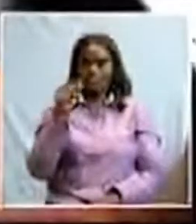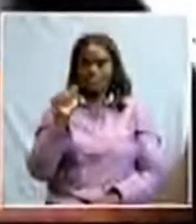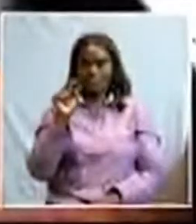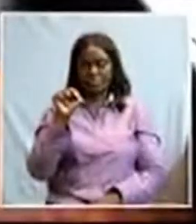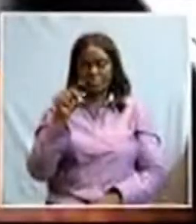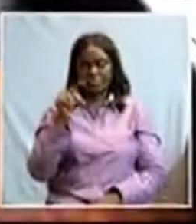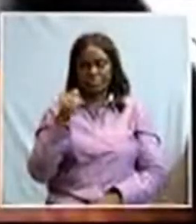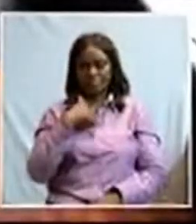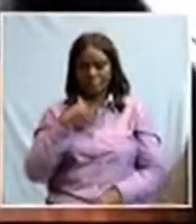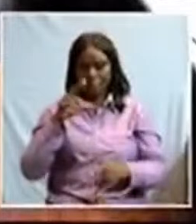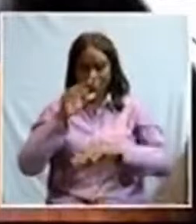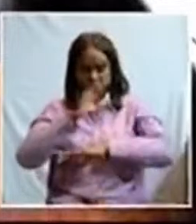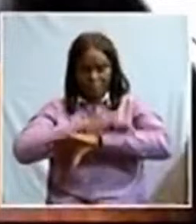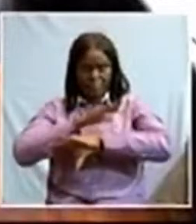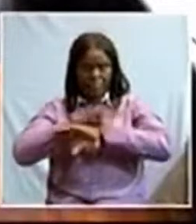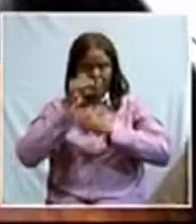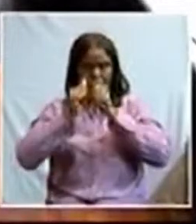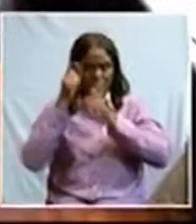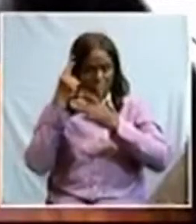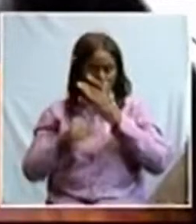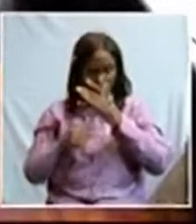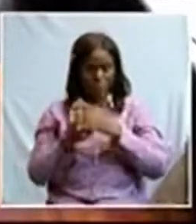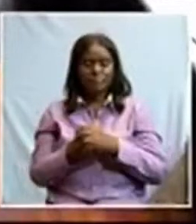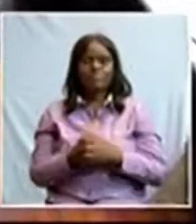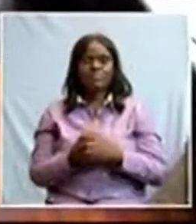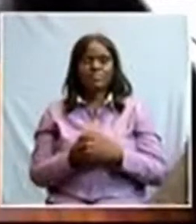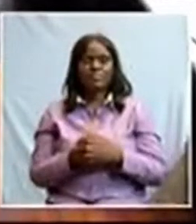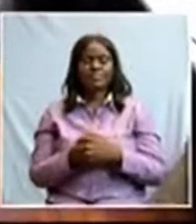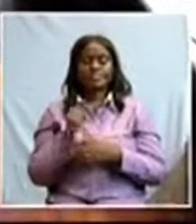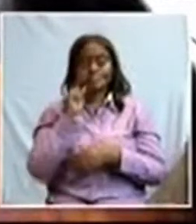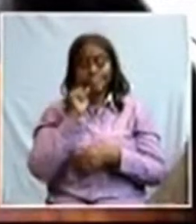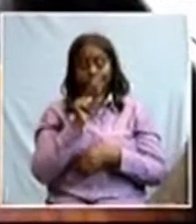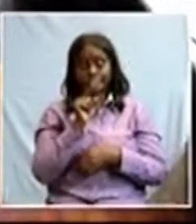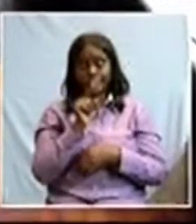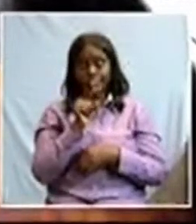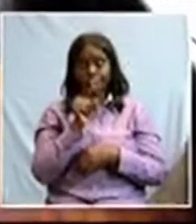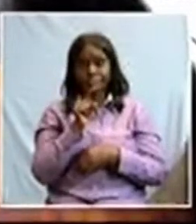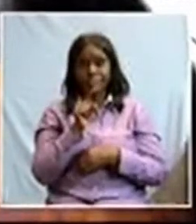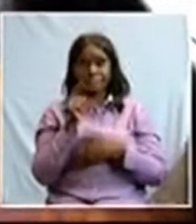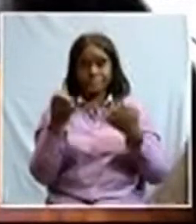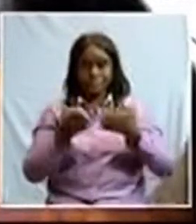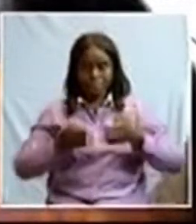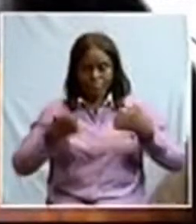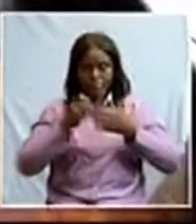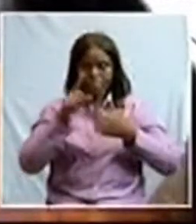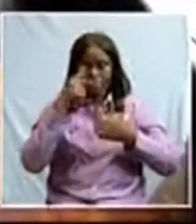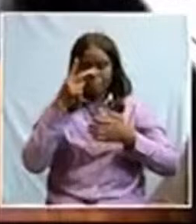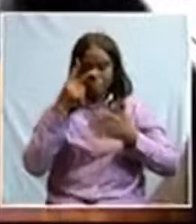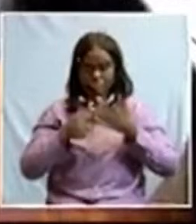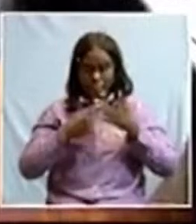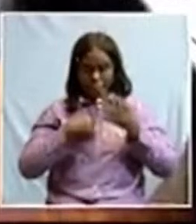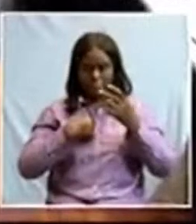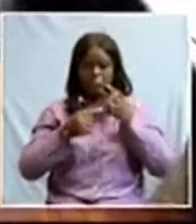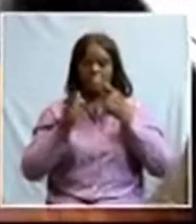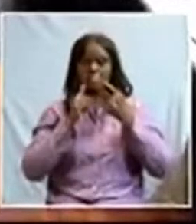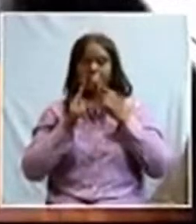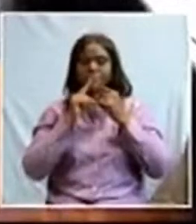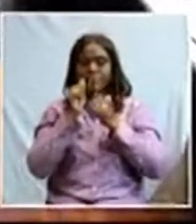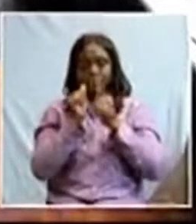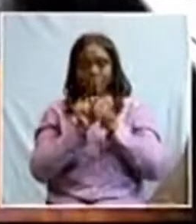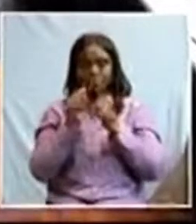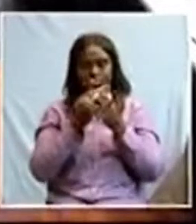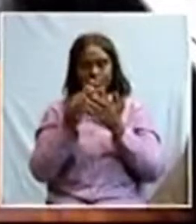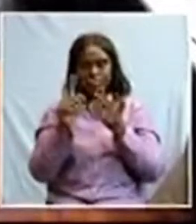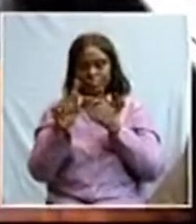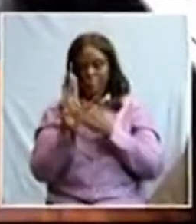desks because of the environment. You see what I'm just talking about. Failure to